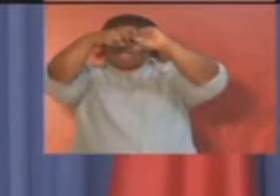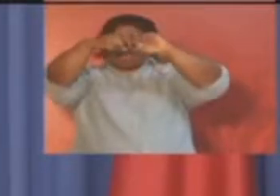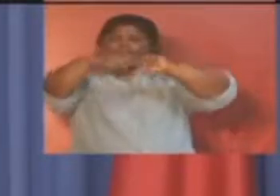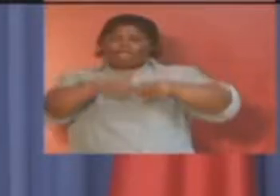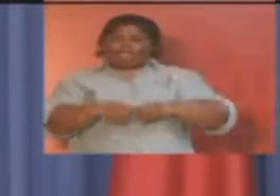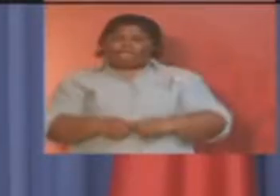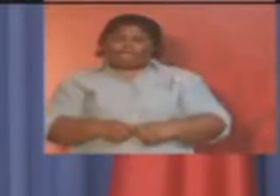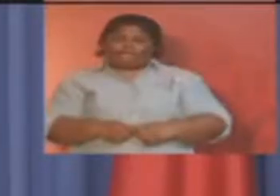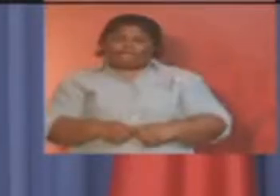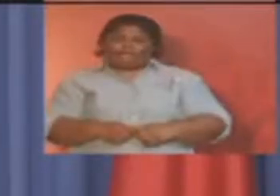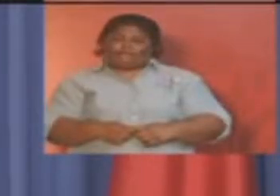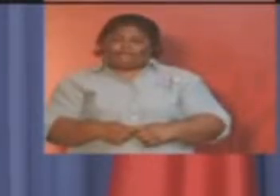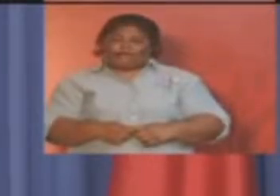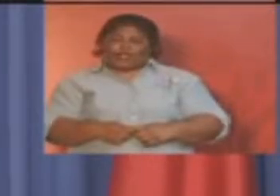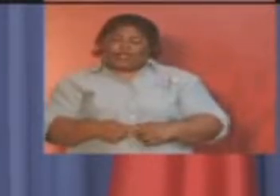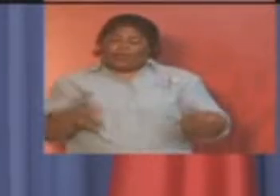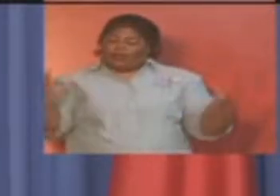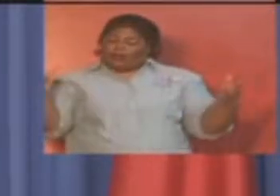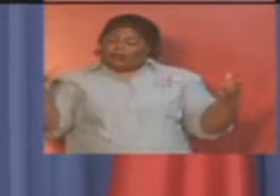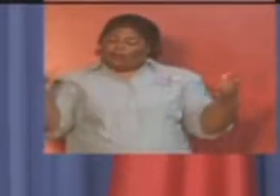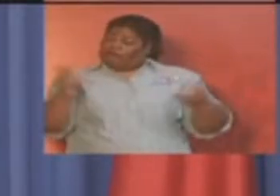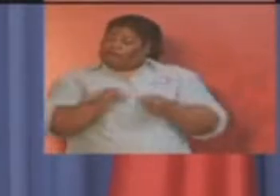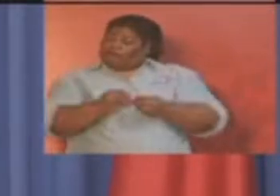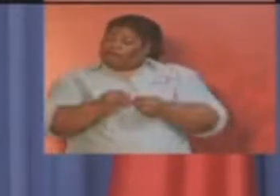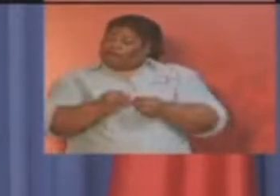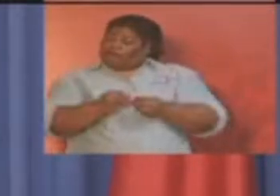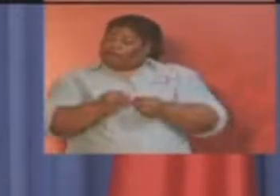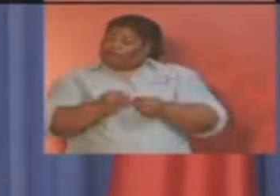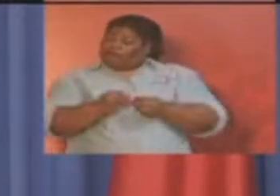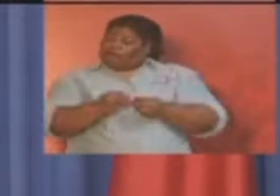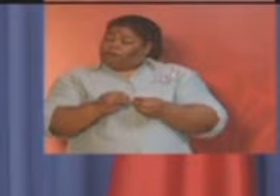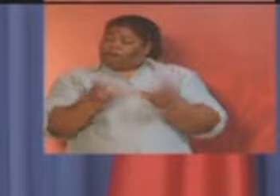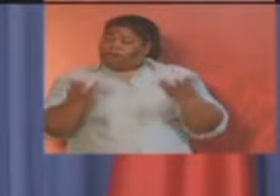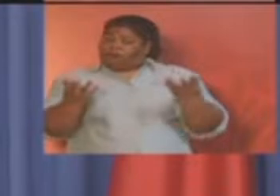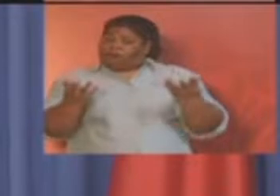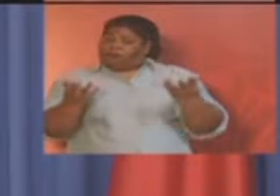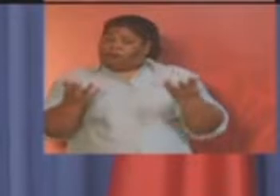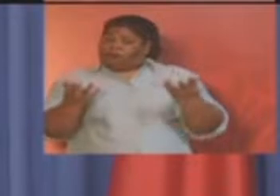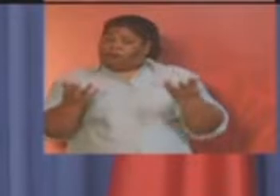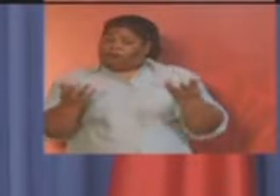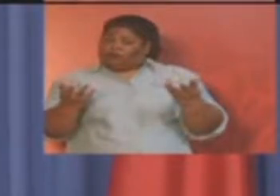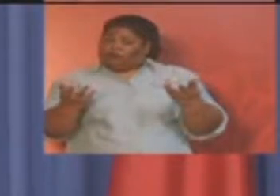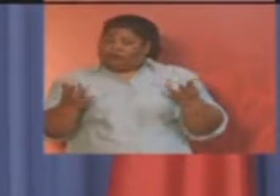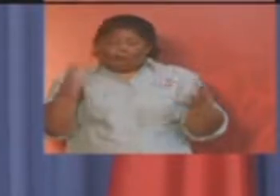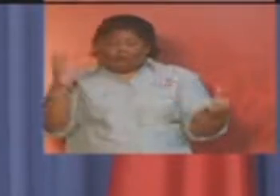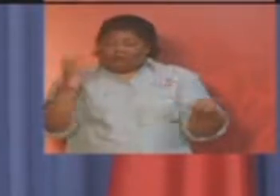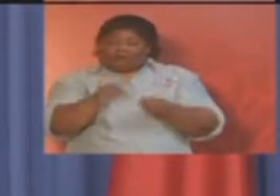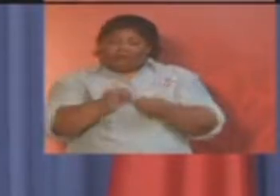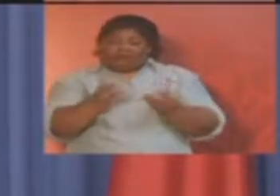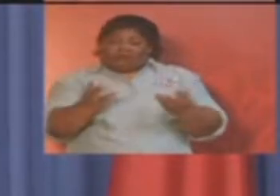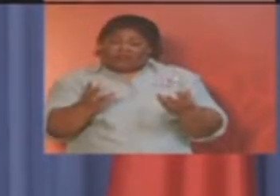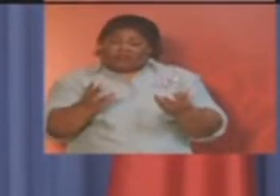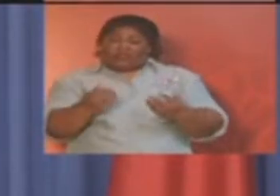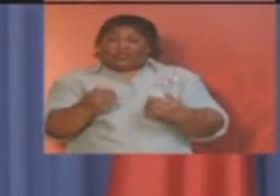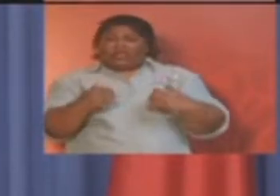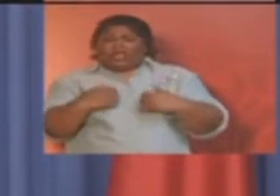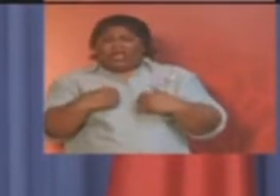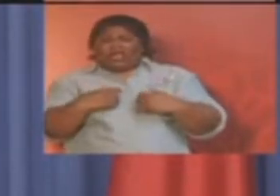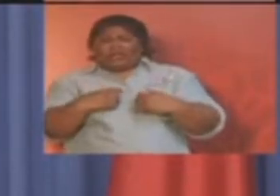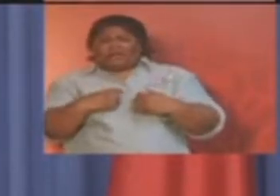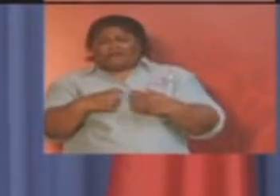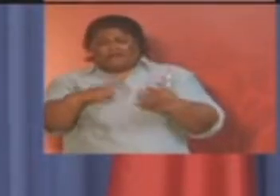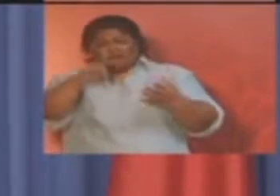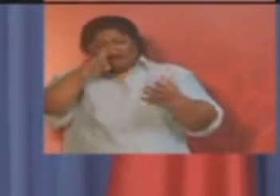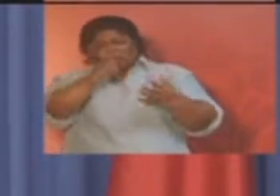And really, that captures it. Captures the vast majority. I mean, there are a lot of specifics in here. We